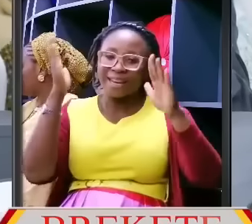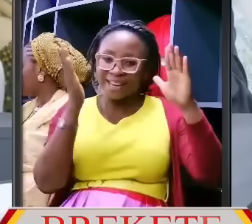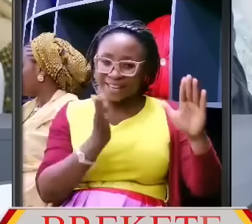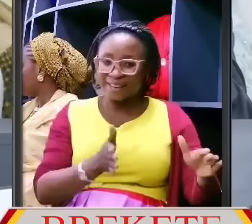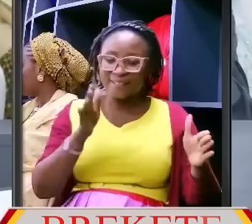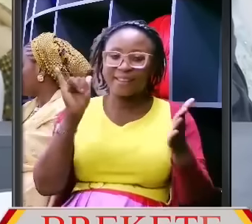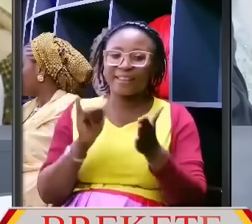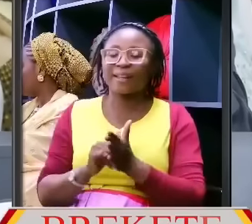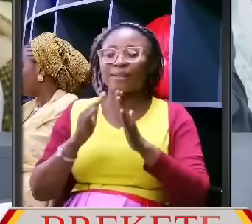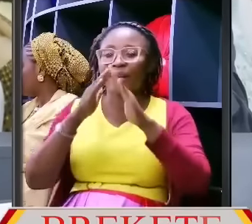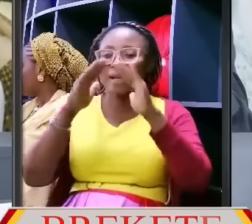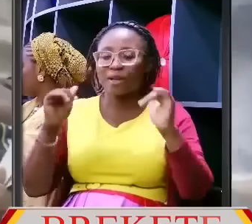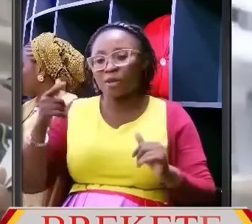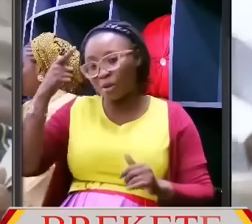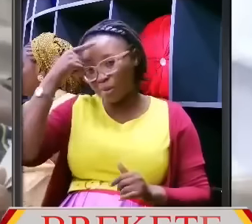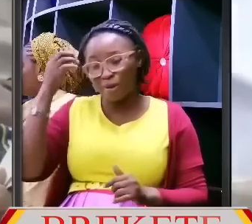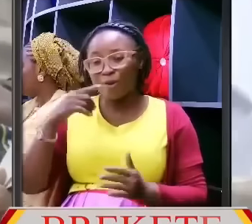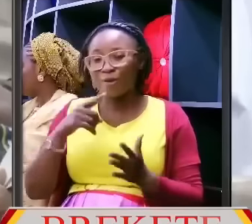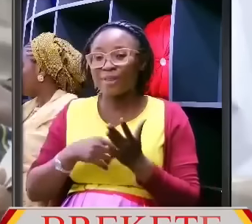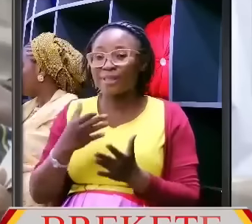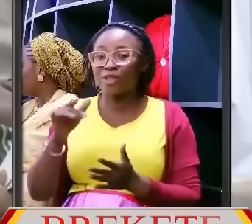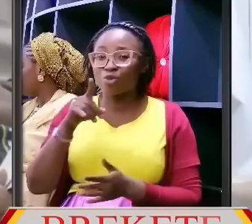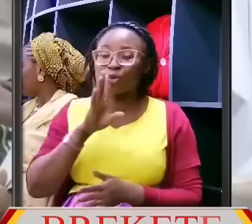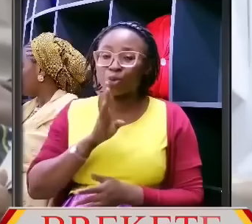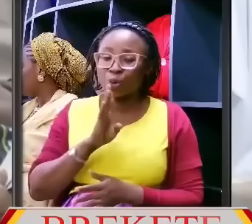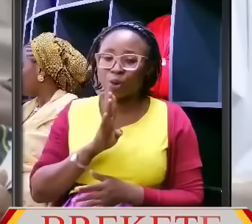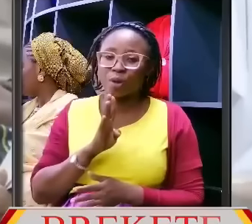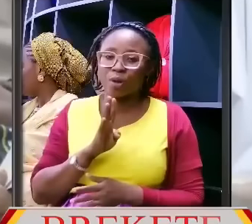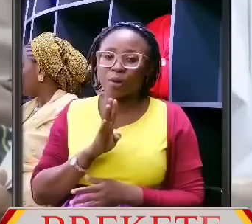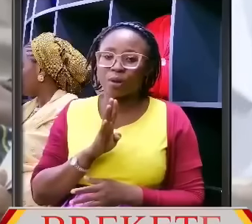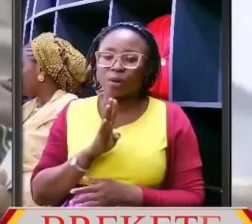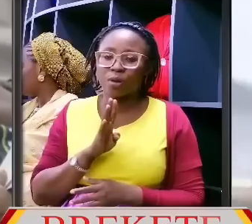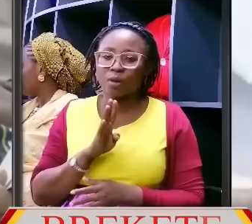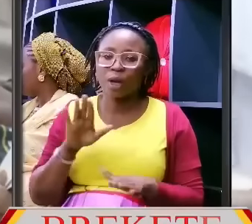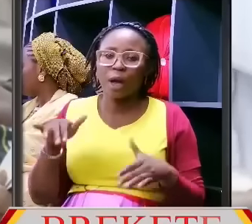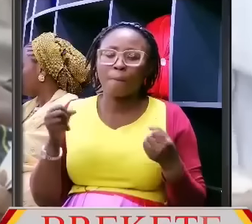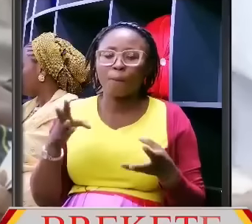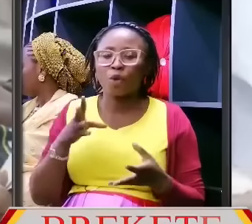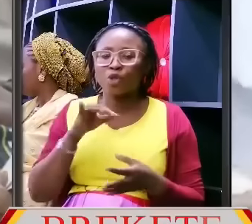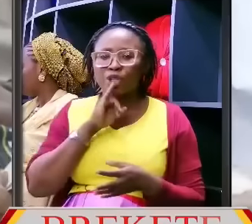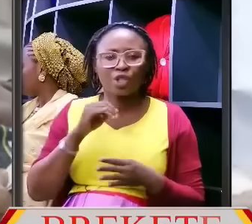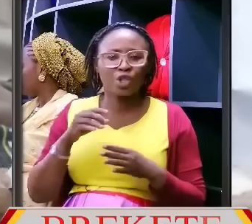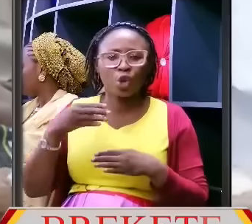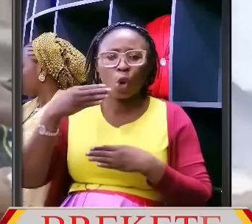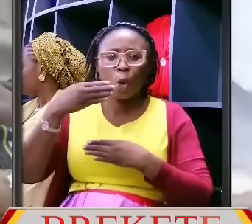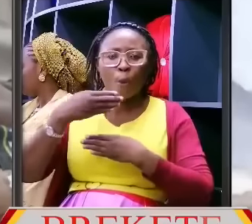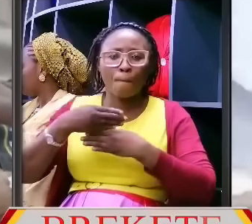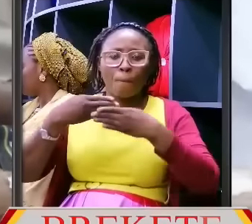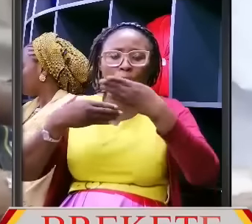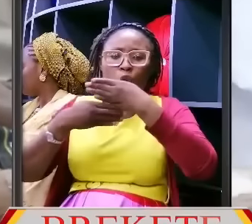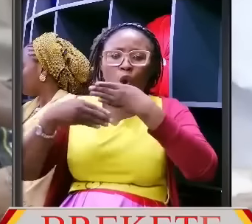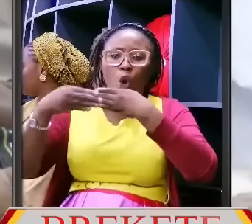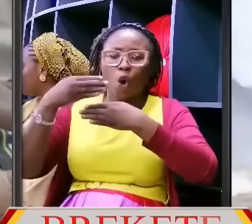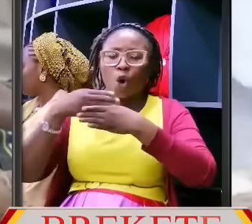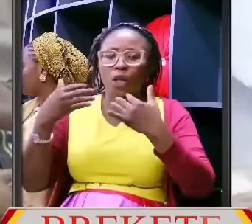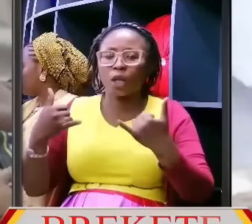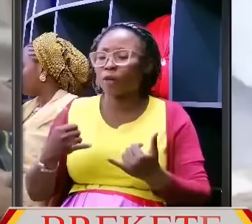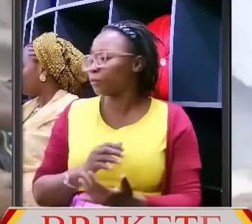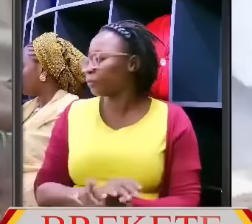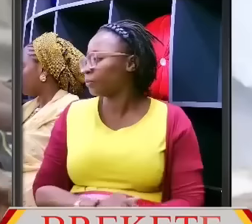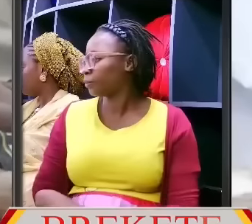house. Now, because of this thing where you talk, how much be blocked now?